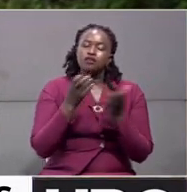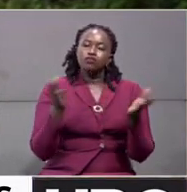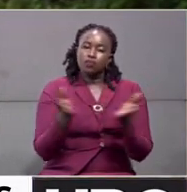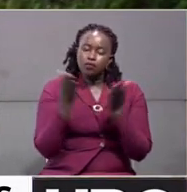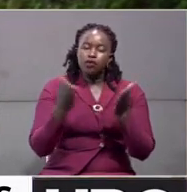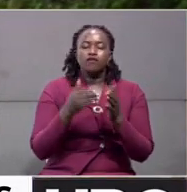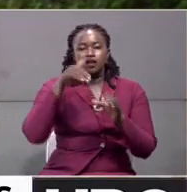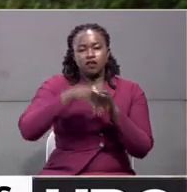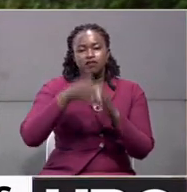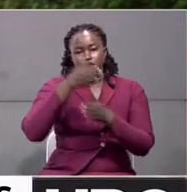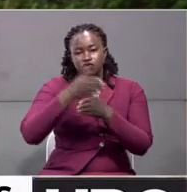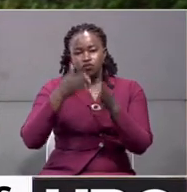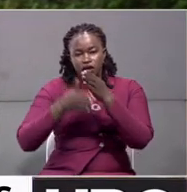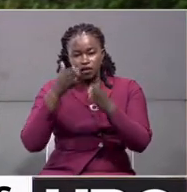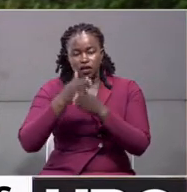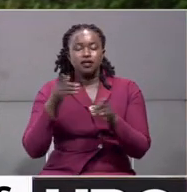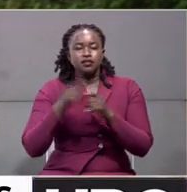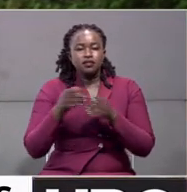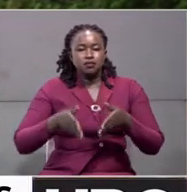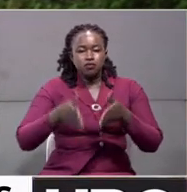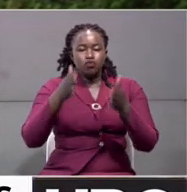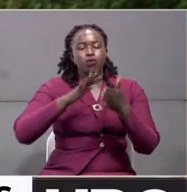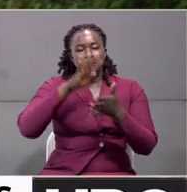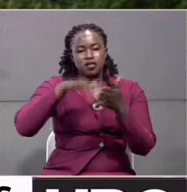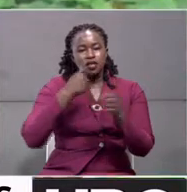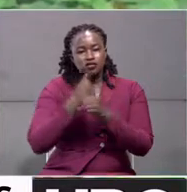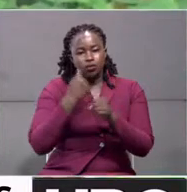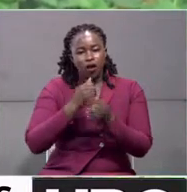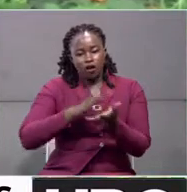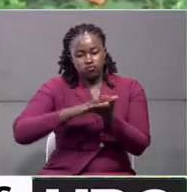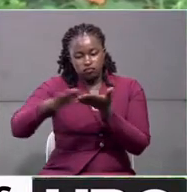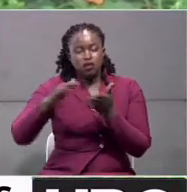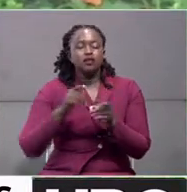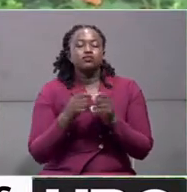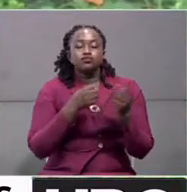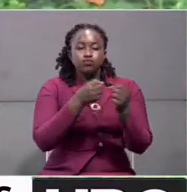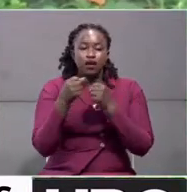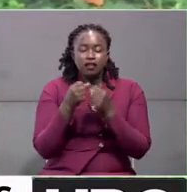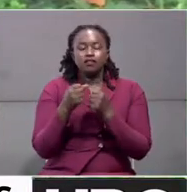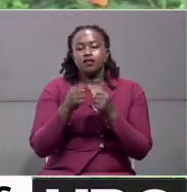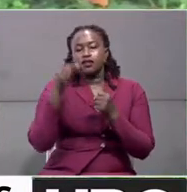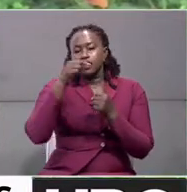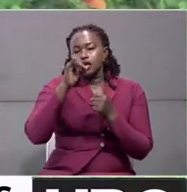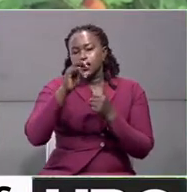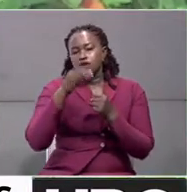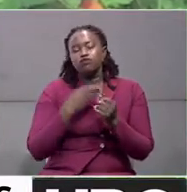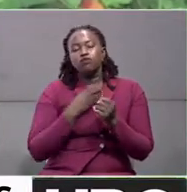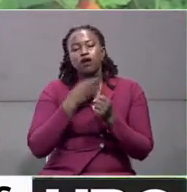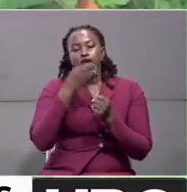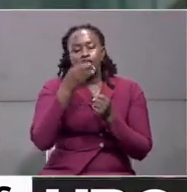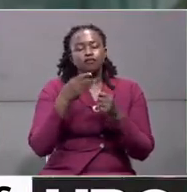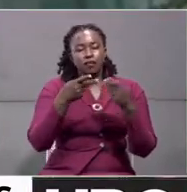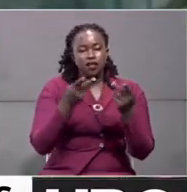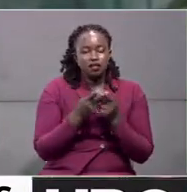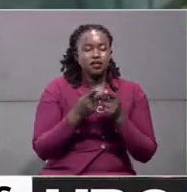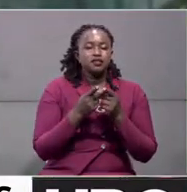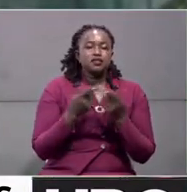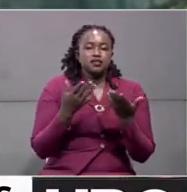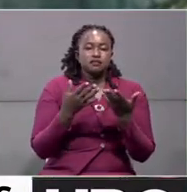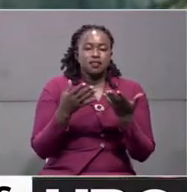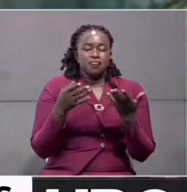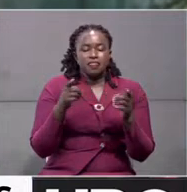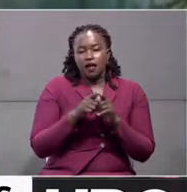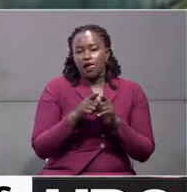infrastructure, like revamping its road network, enhancing and strengthening giraffe holdings, elephant holdings, expanding the